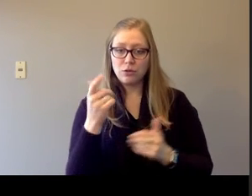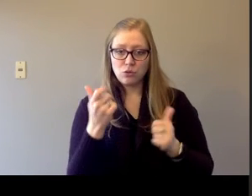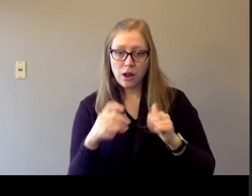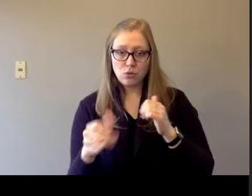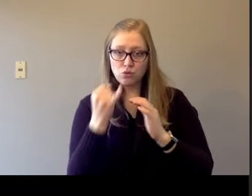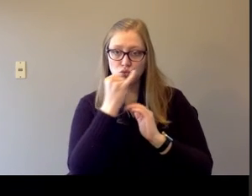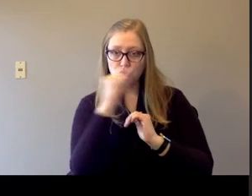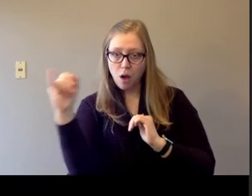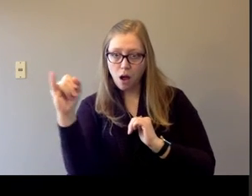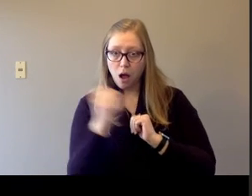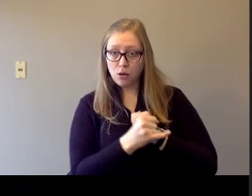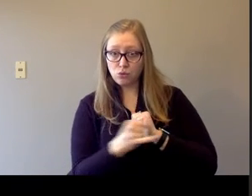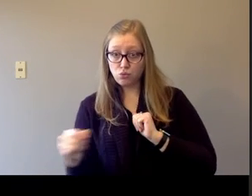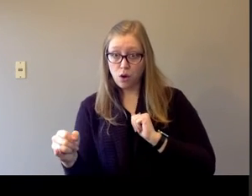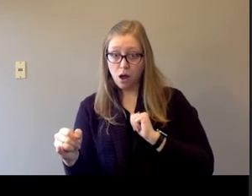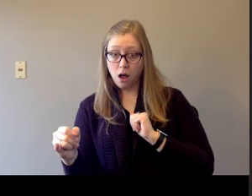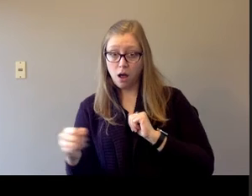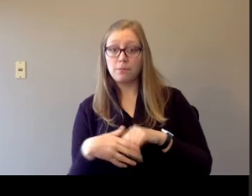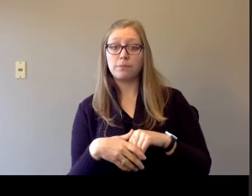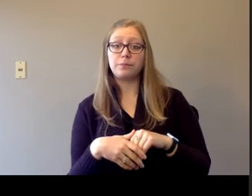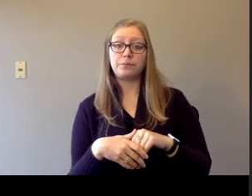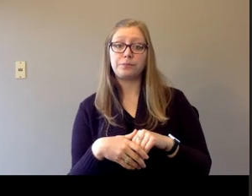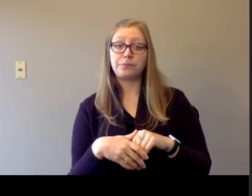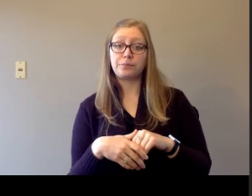two lines. So this will be one,